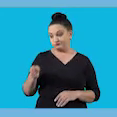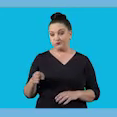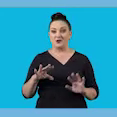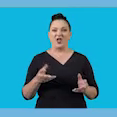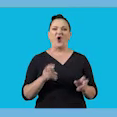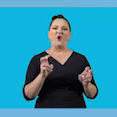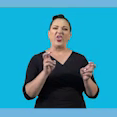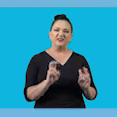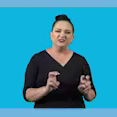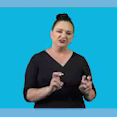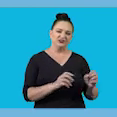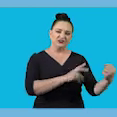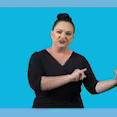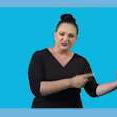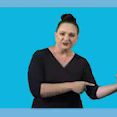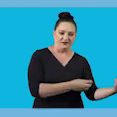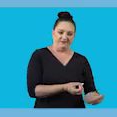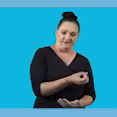or removing the energy.